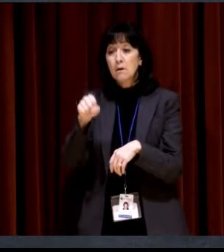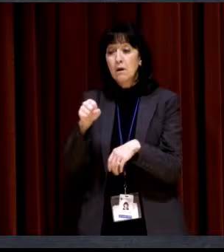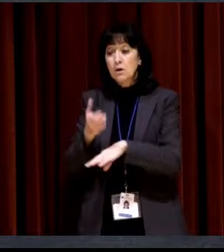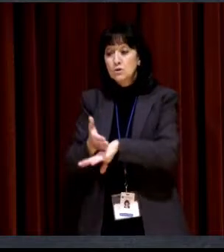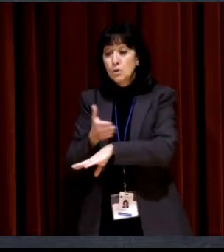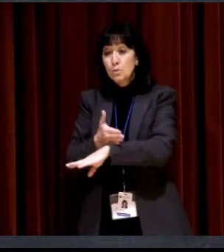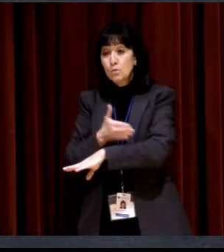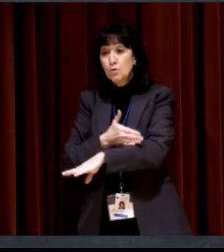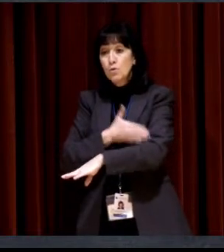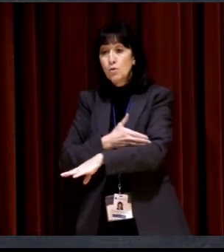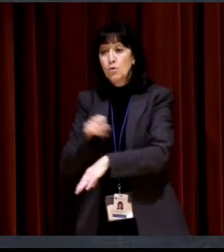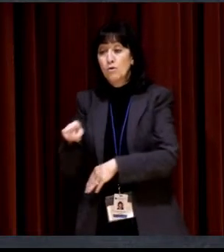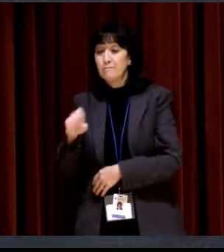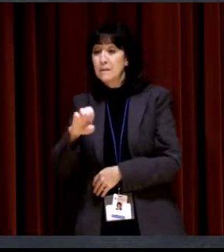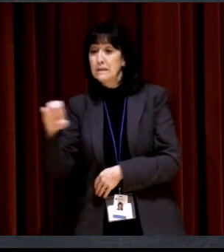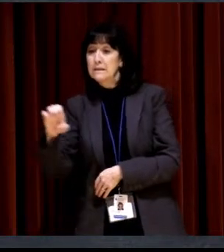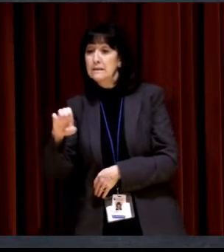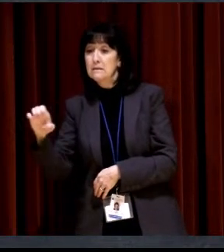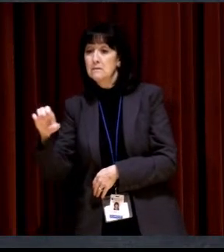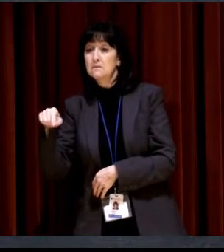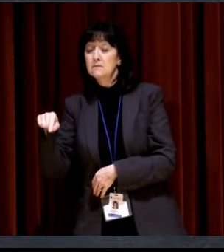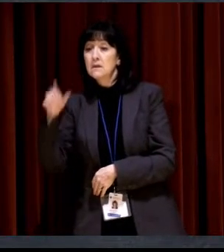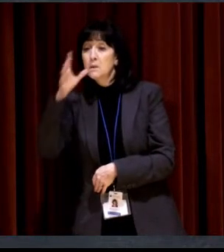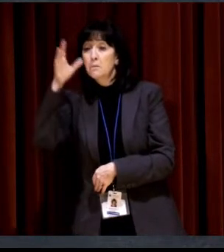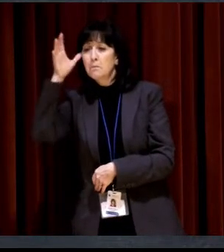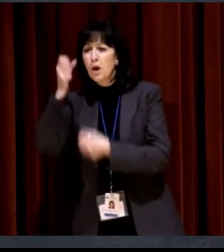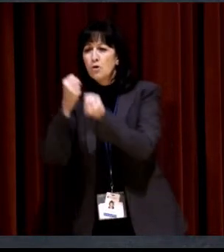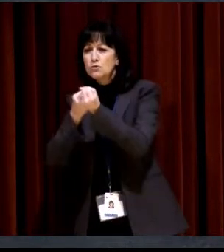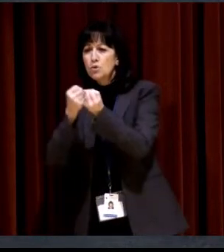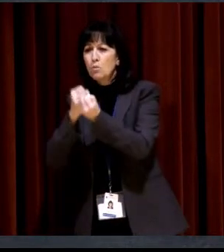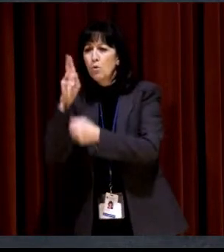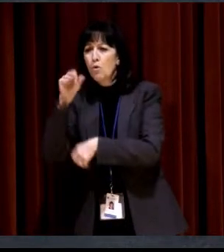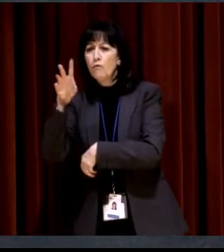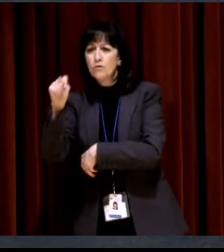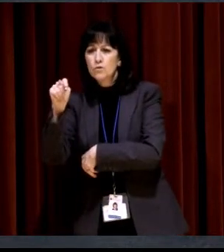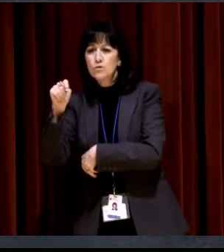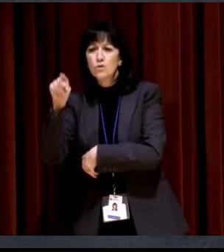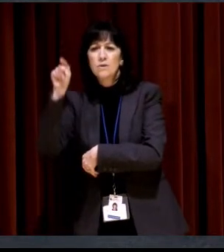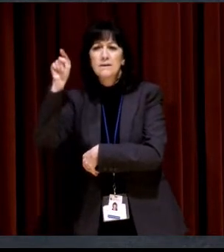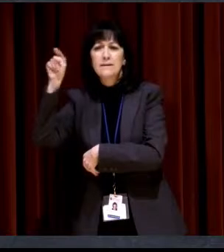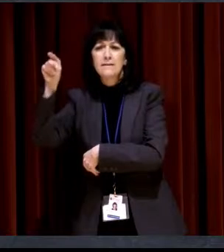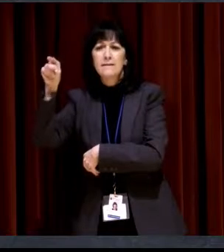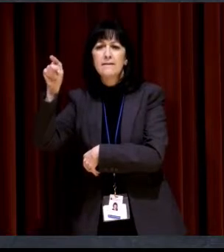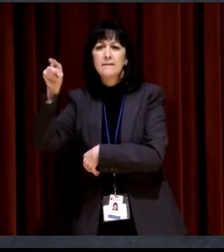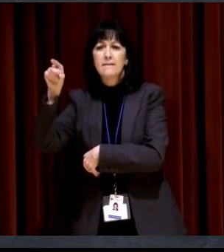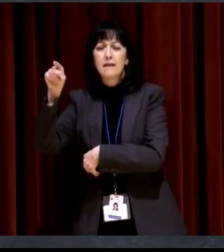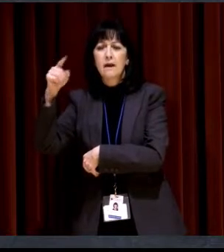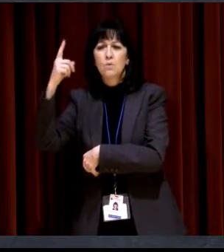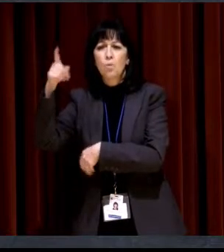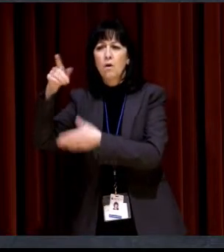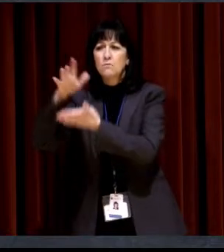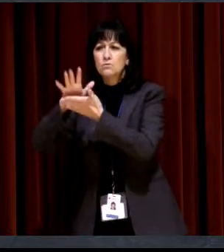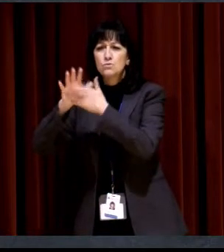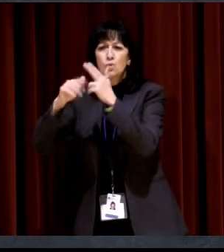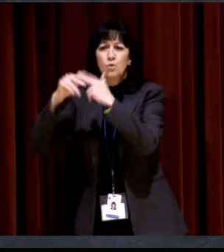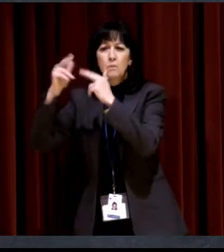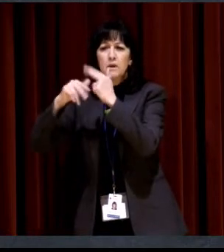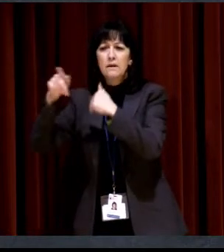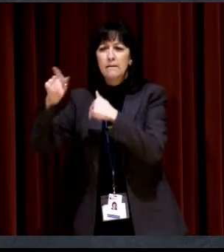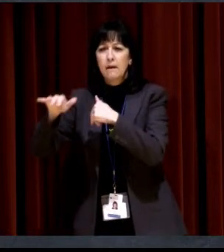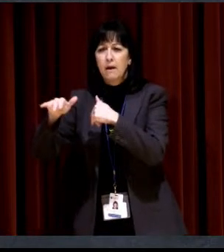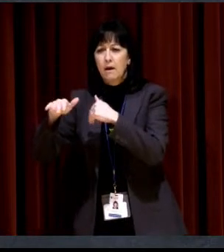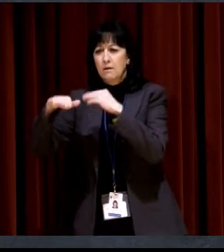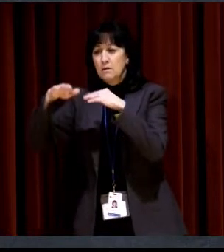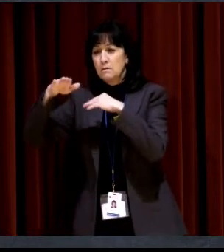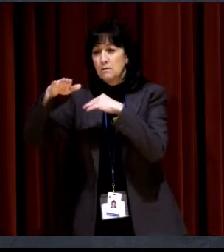side with our parent support unit on the top floor of Stubbs. Stubbs is now an early childhood center on the first floor, and